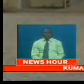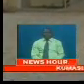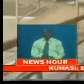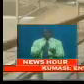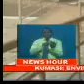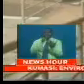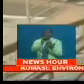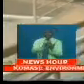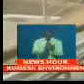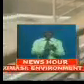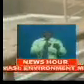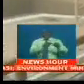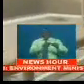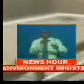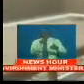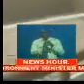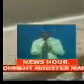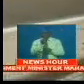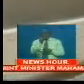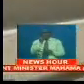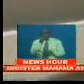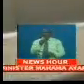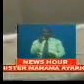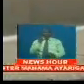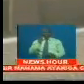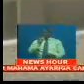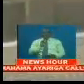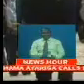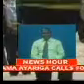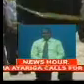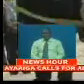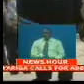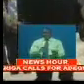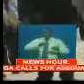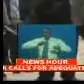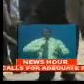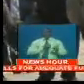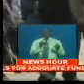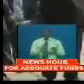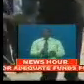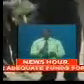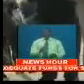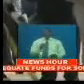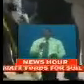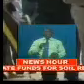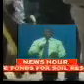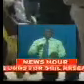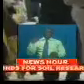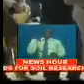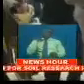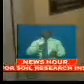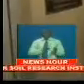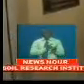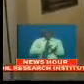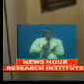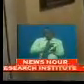The project was undertaken at a cost of about 1.2 million Ghana cedis. The chief executive officer of Champion Divine Clinic,